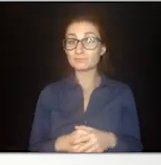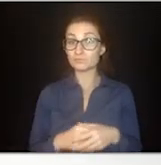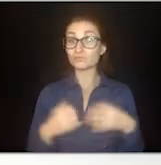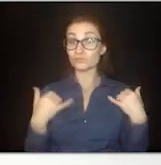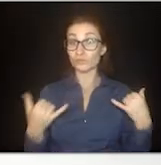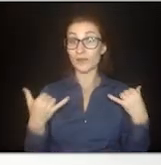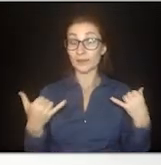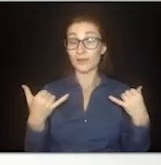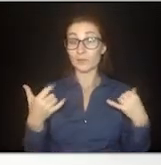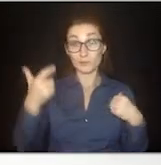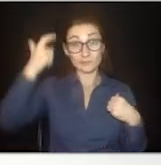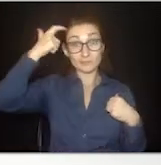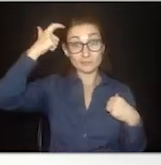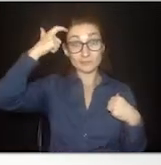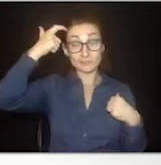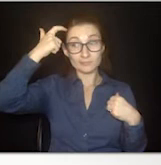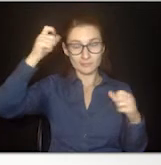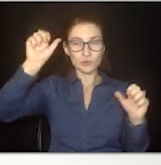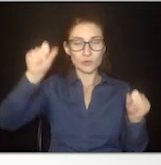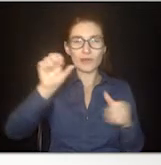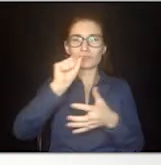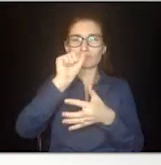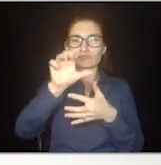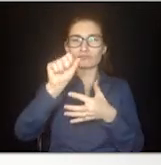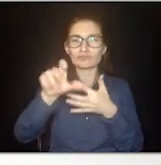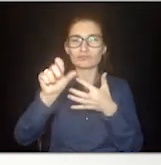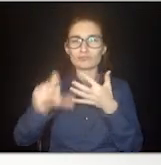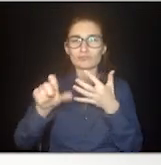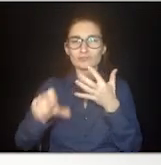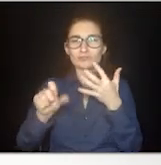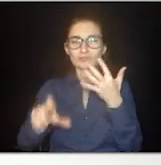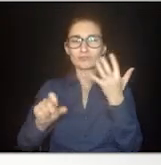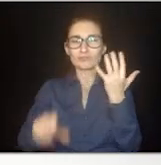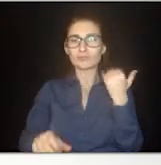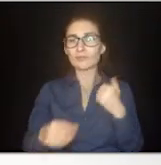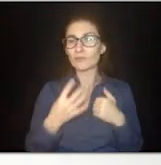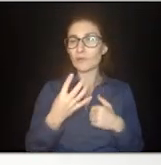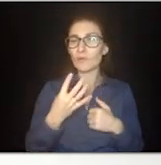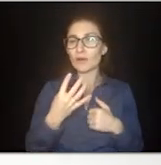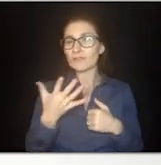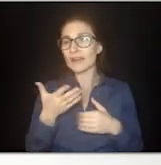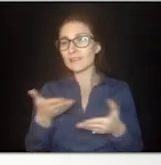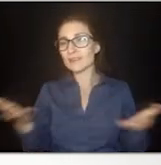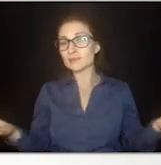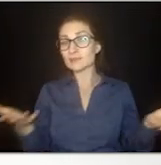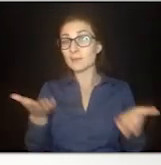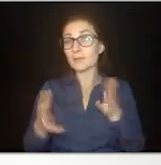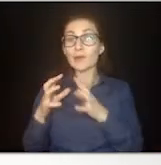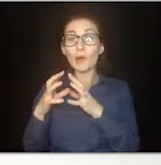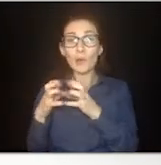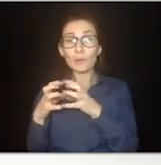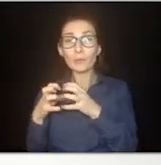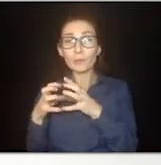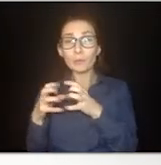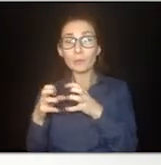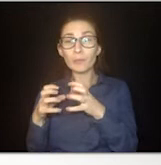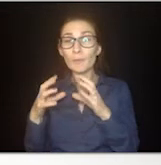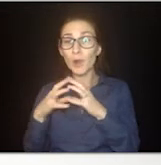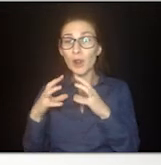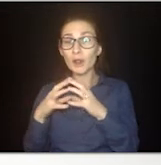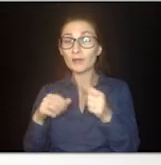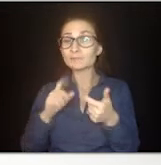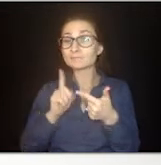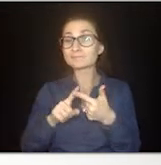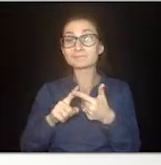can probably already right now in your head name 4 or 5 things And it may be squishy balls. It